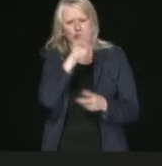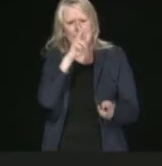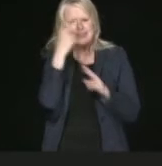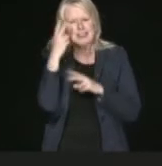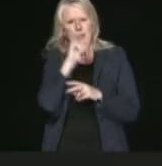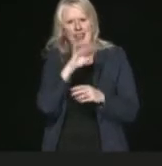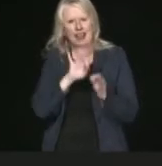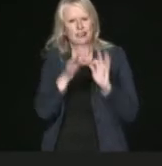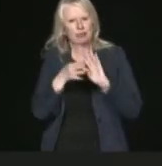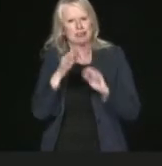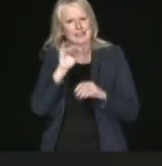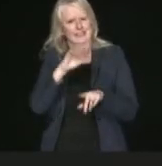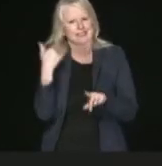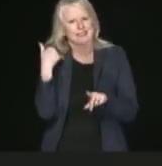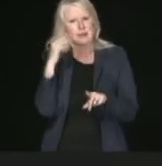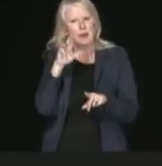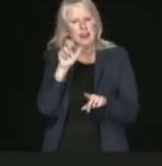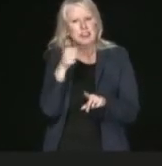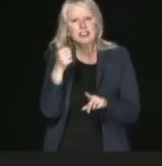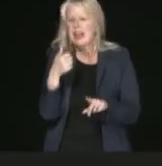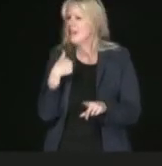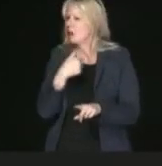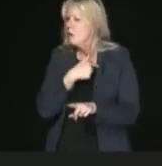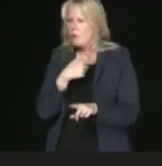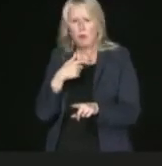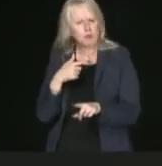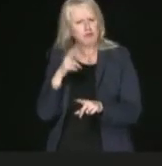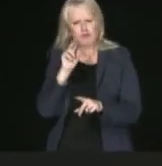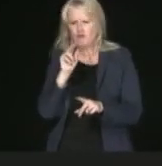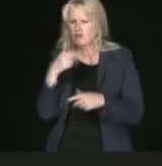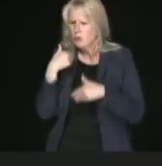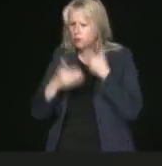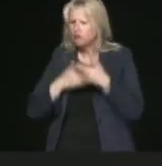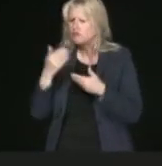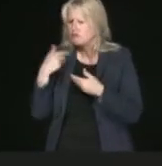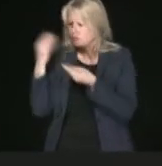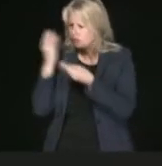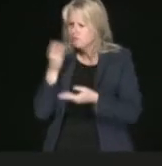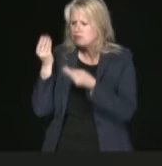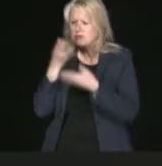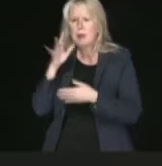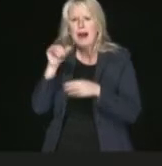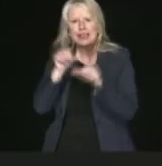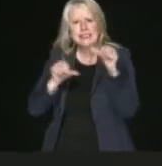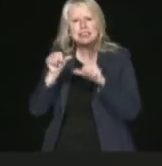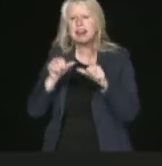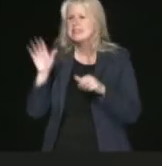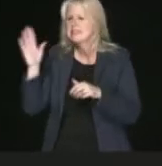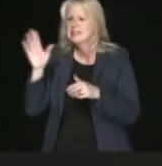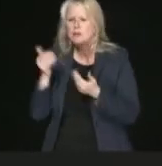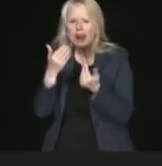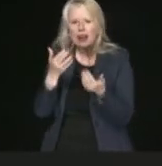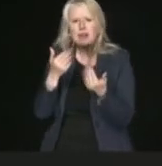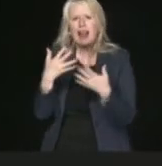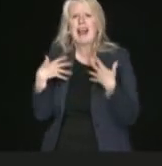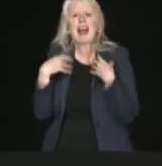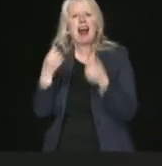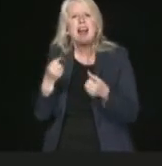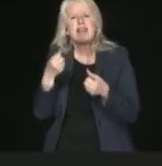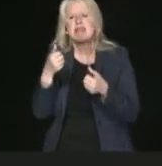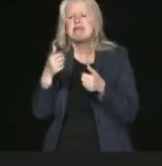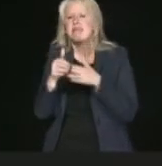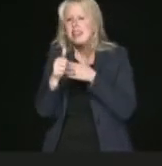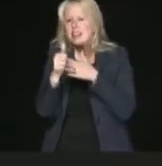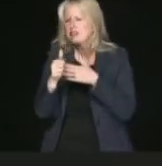the virus? Our work continued every step of the way, informed by the recommendations made by our health